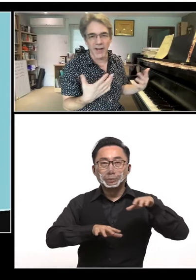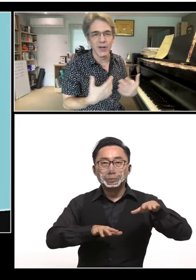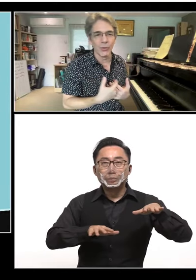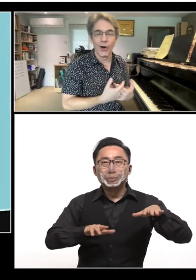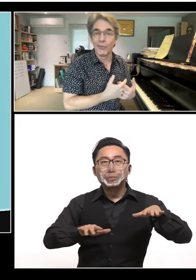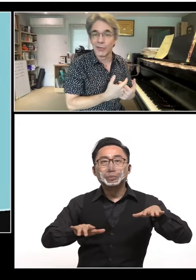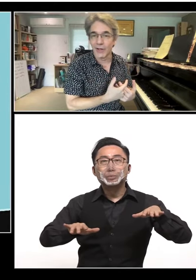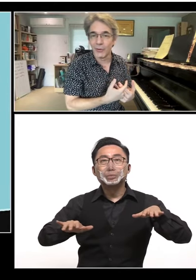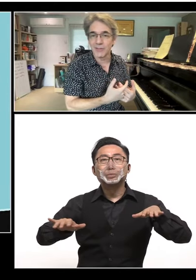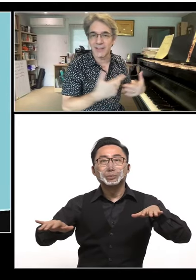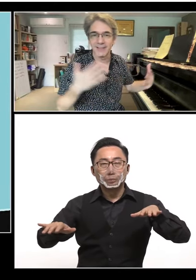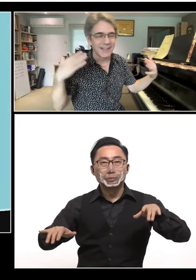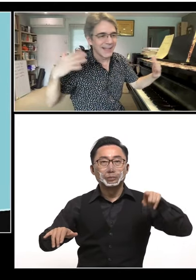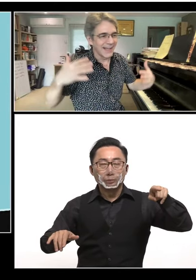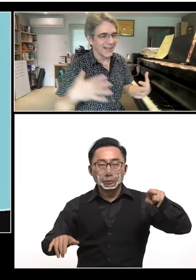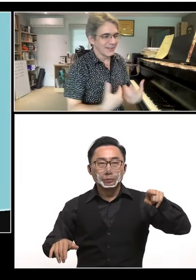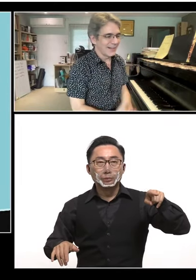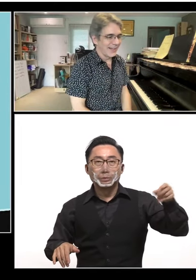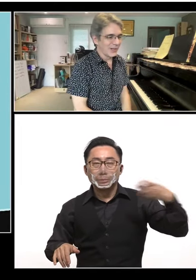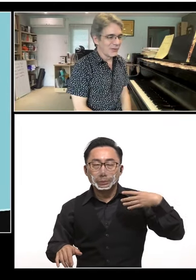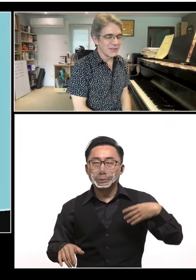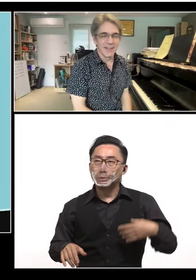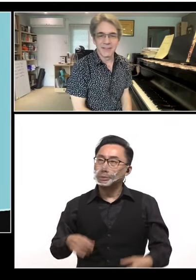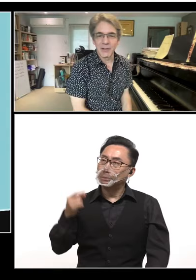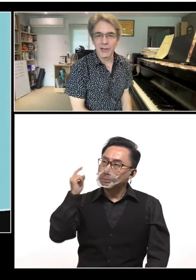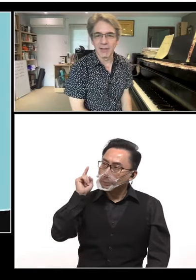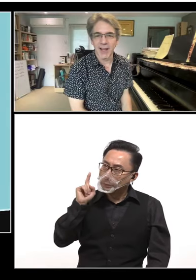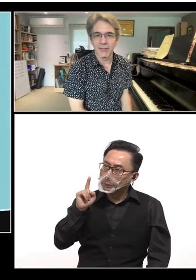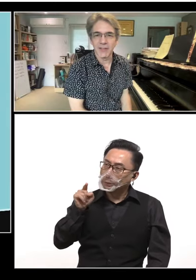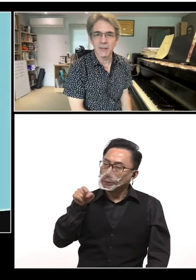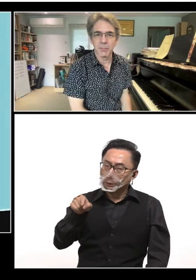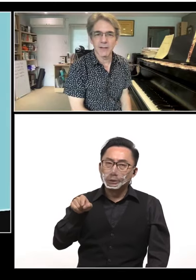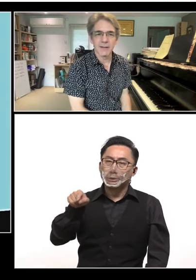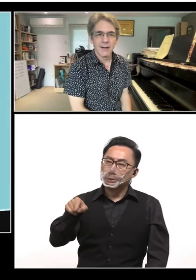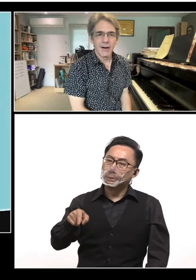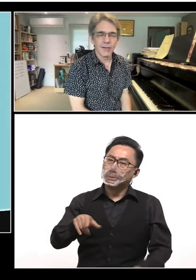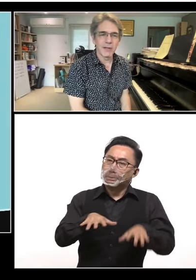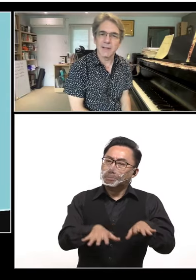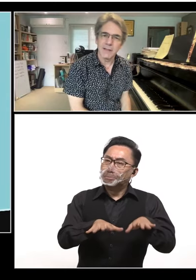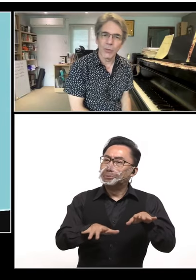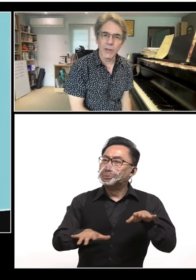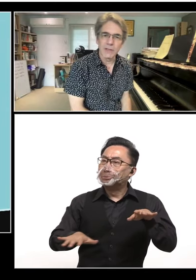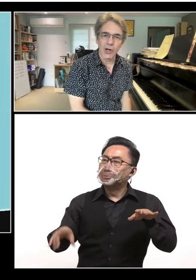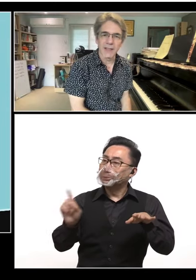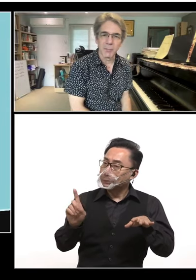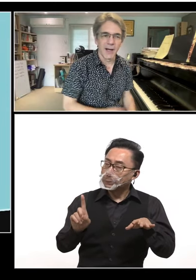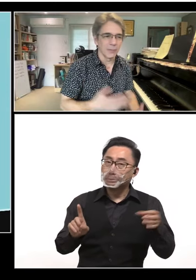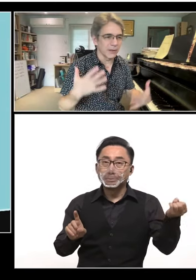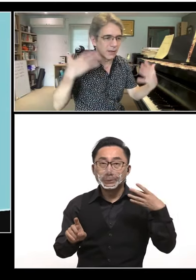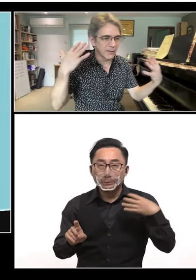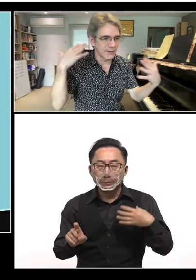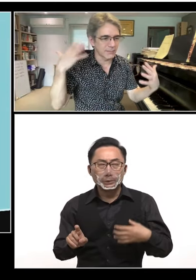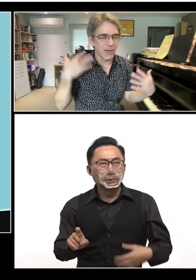what I know are overtones, and I understand the theory of a lot of this, but often I didn't know what he was talking